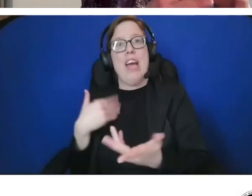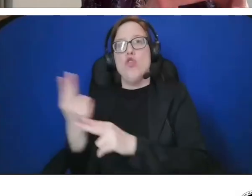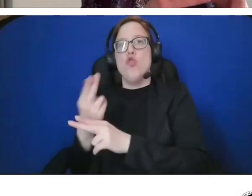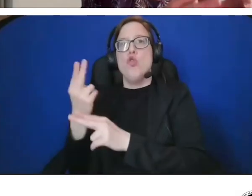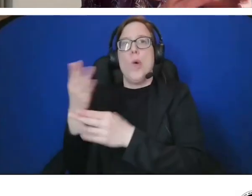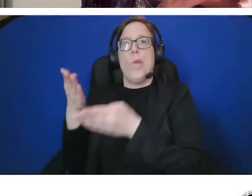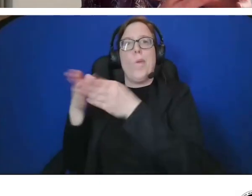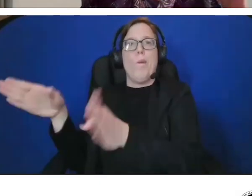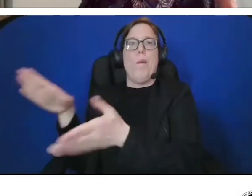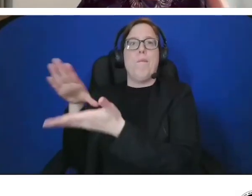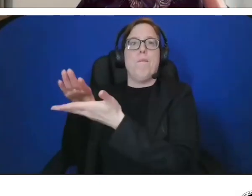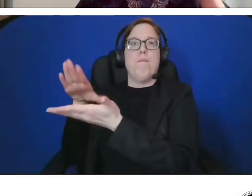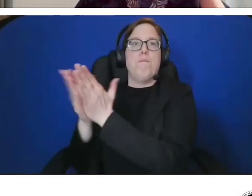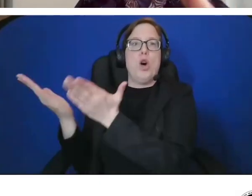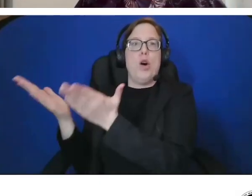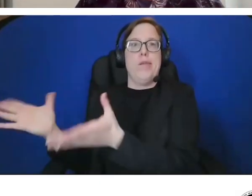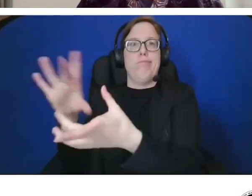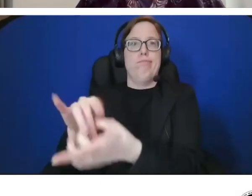commercially published book.